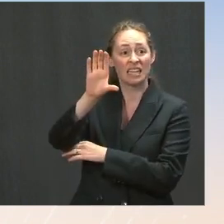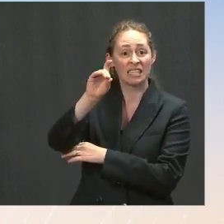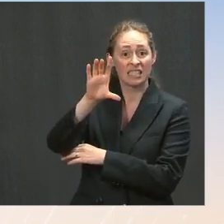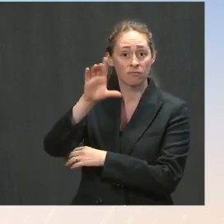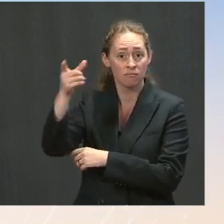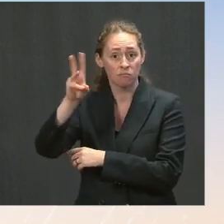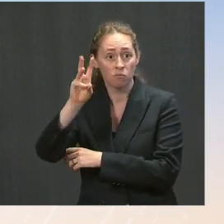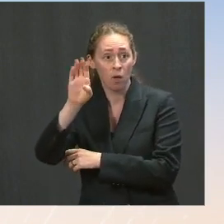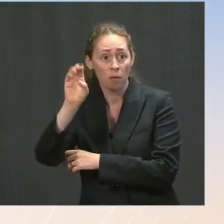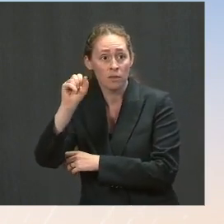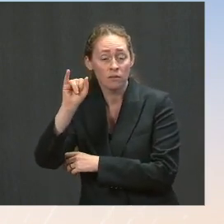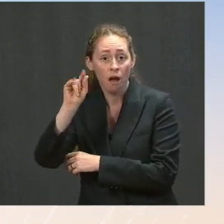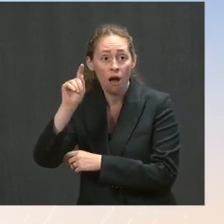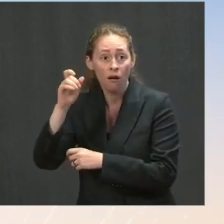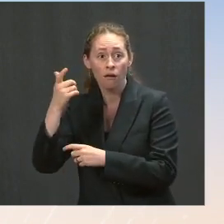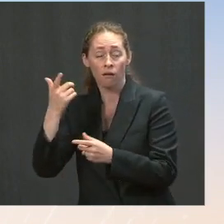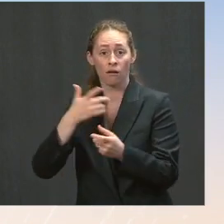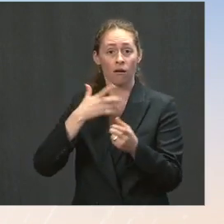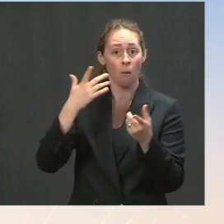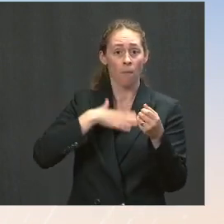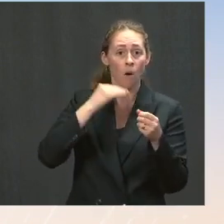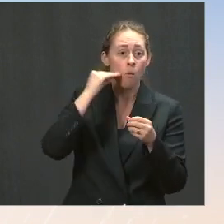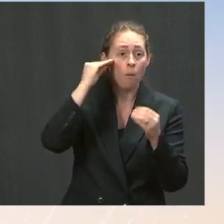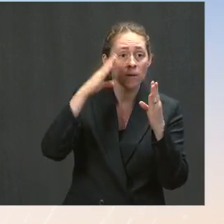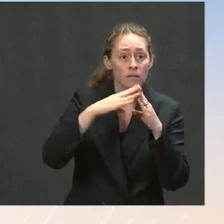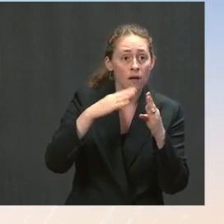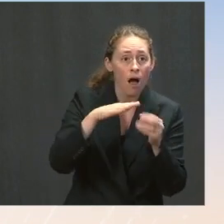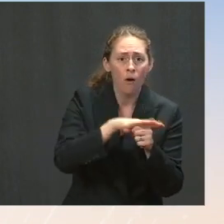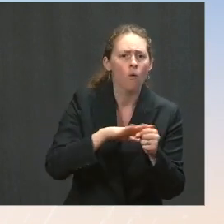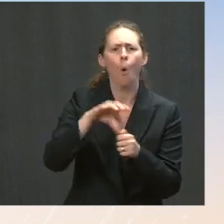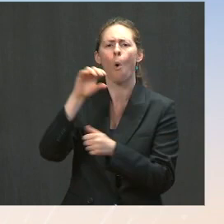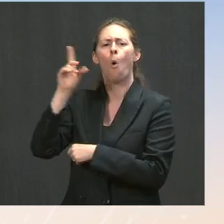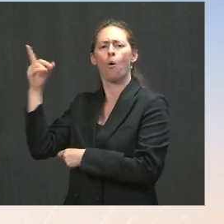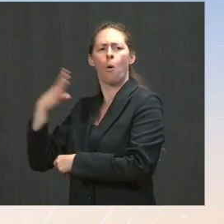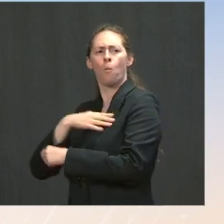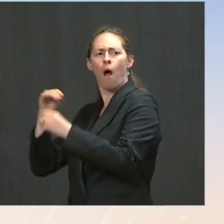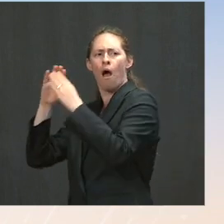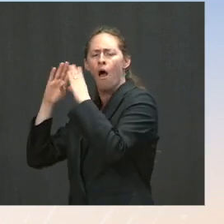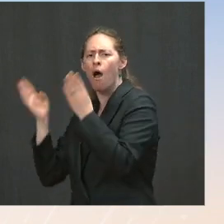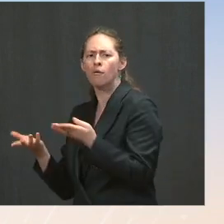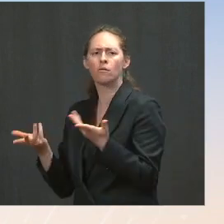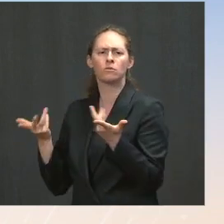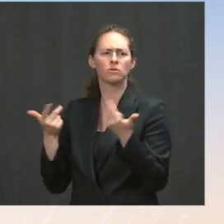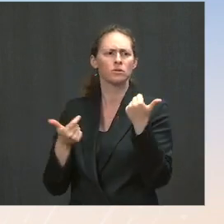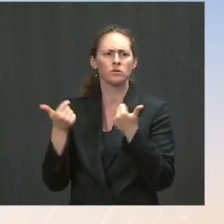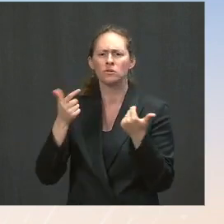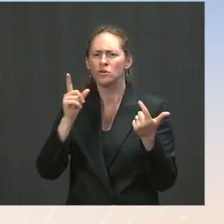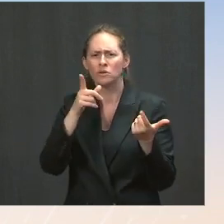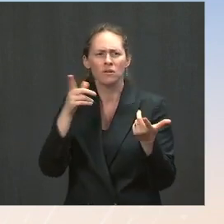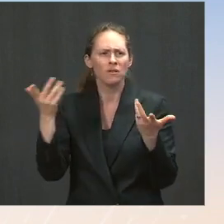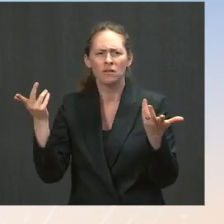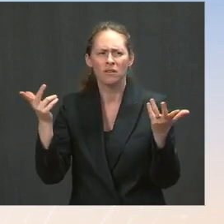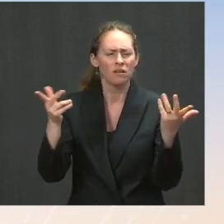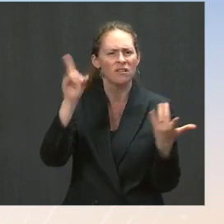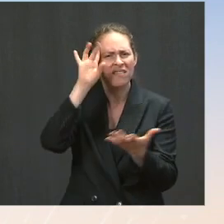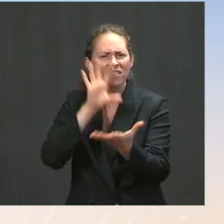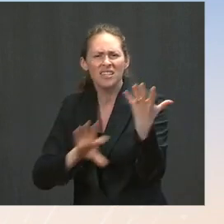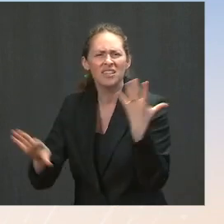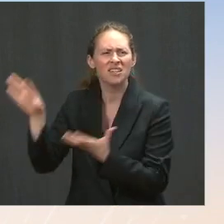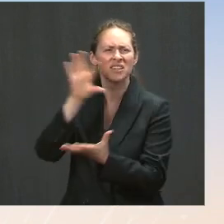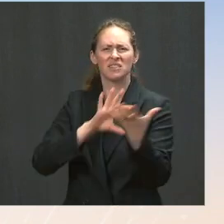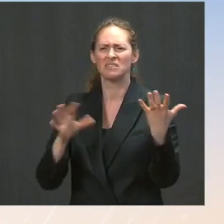looking to the White House for that guidance? What is your prescription for how Americans should adjust with these mask guidelines?